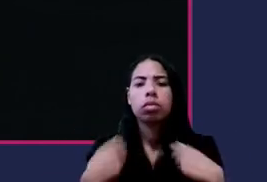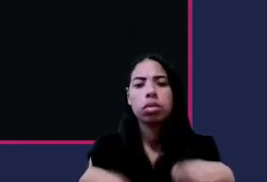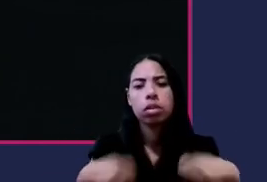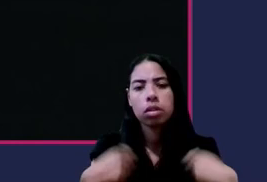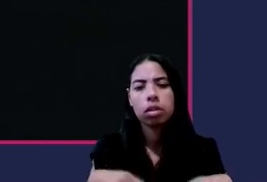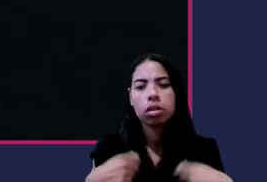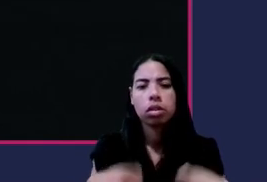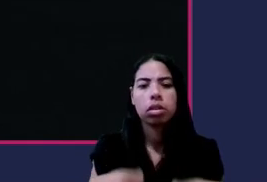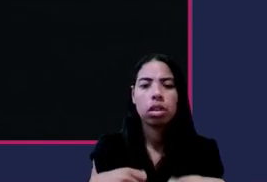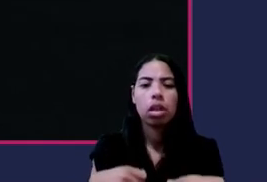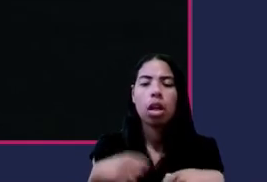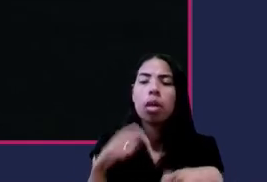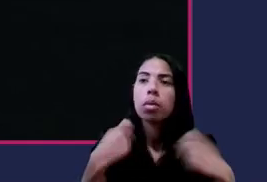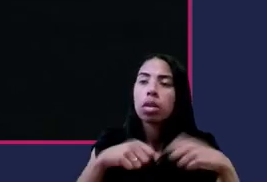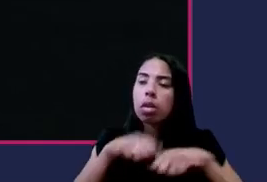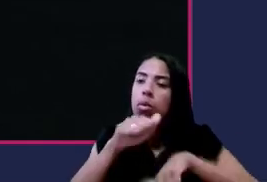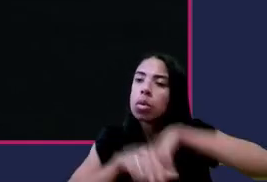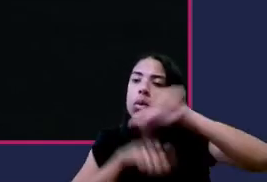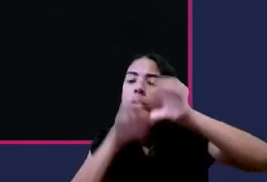And we need to